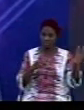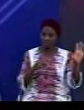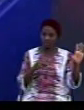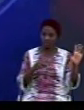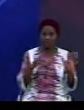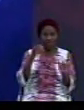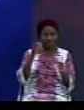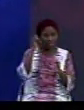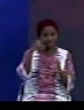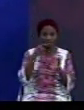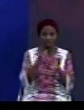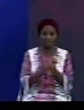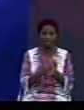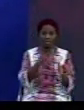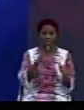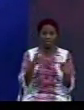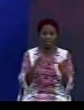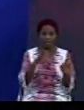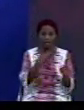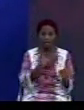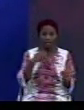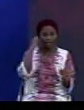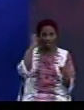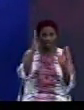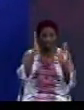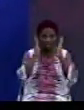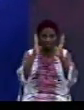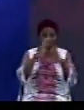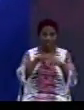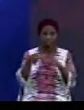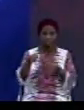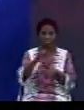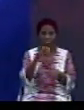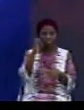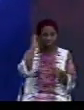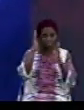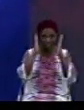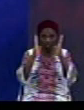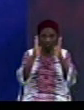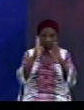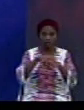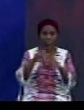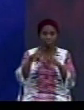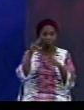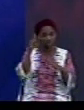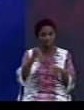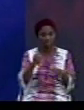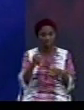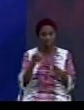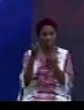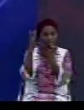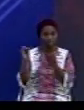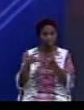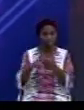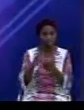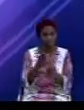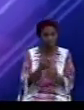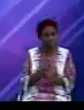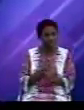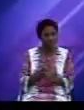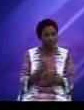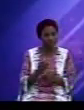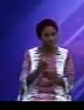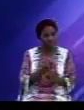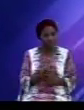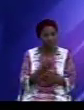gave heed unto them. He looked on them, expecting to receive something